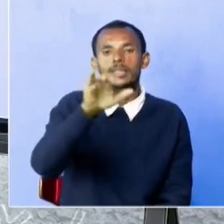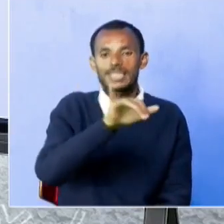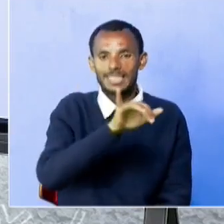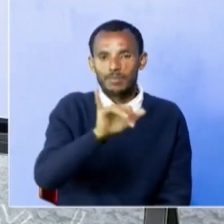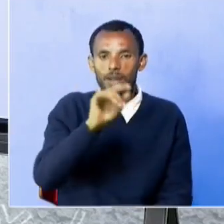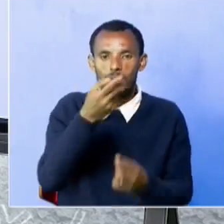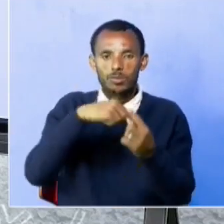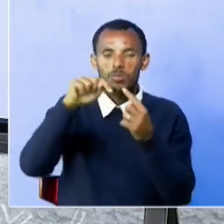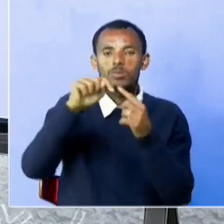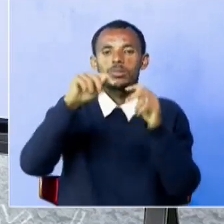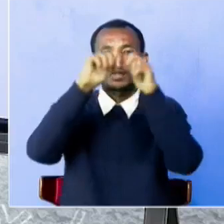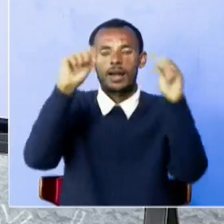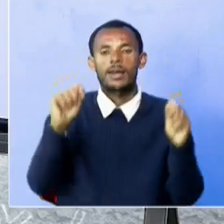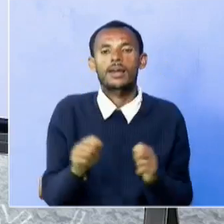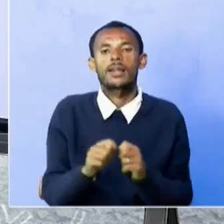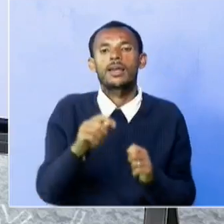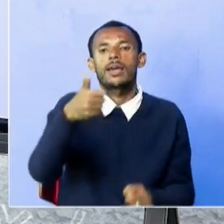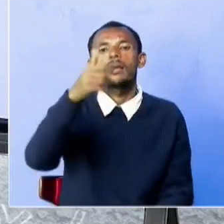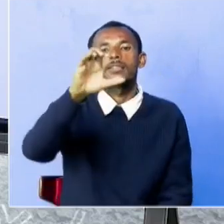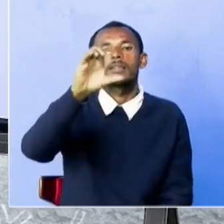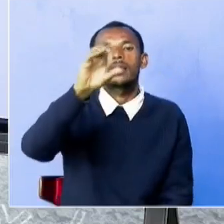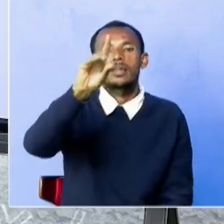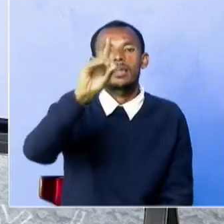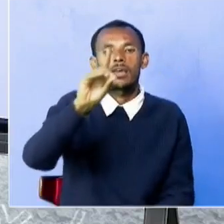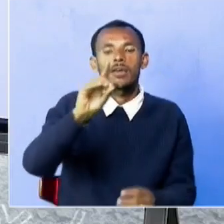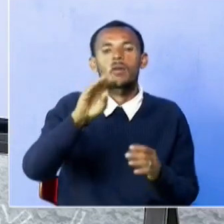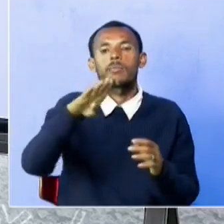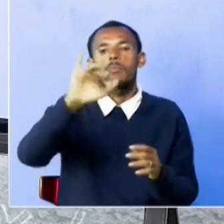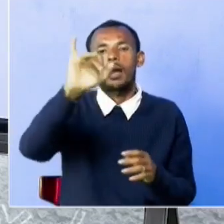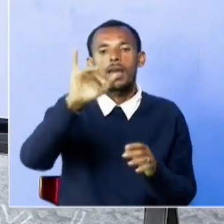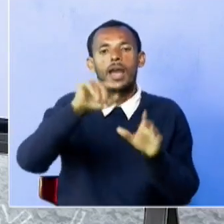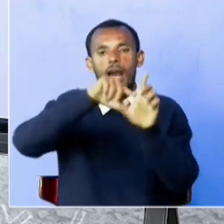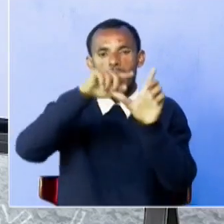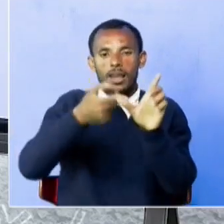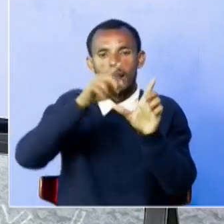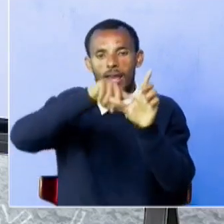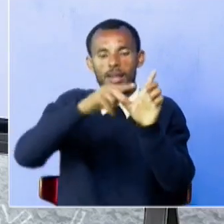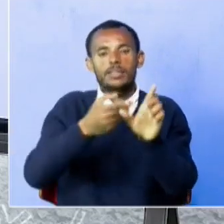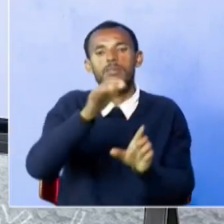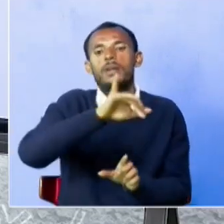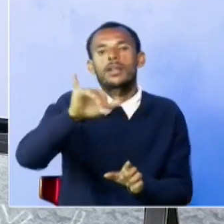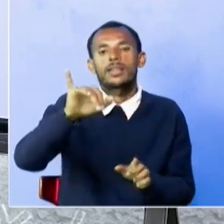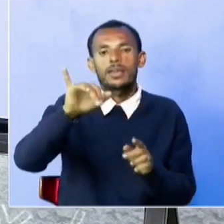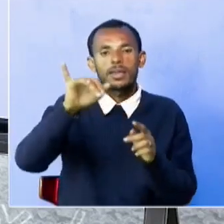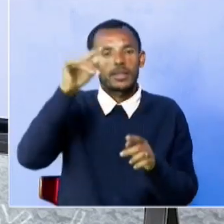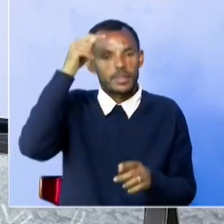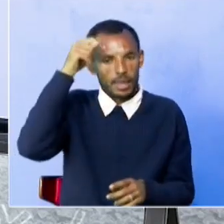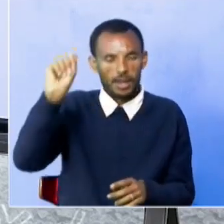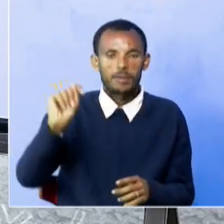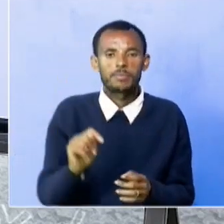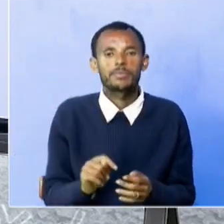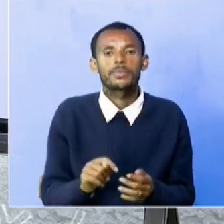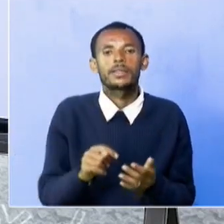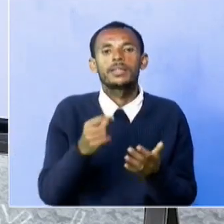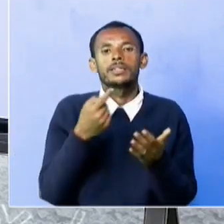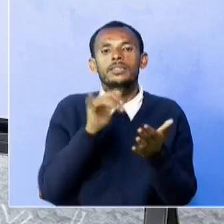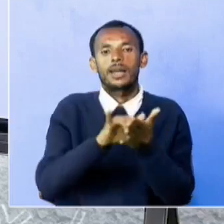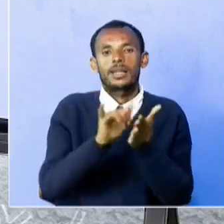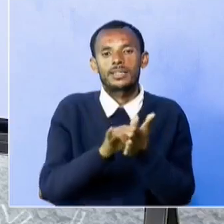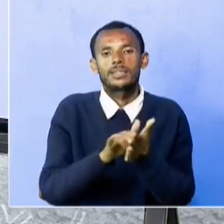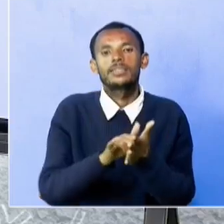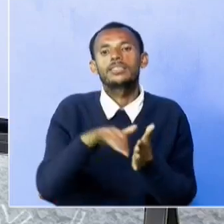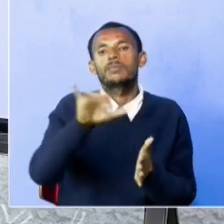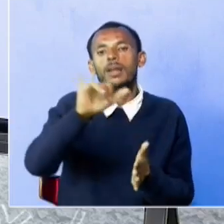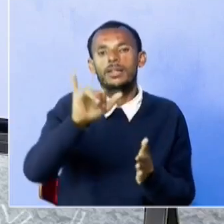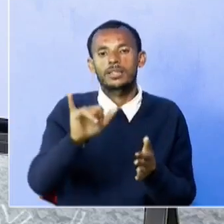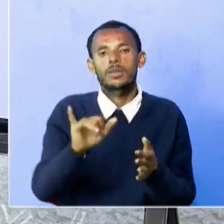to triangle ACD by angle similarity theorem. And that similarity will help us